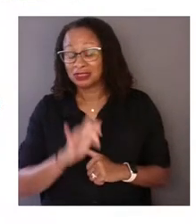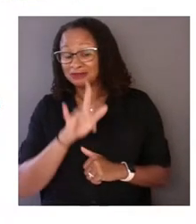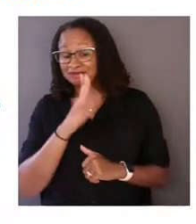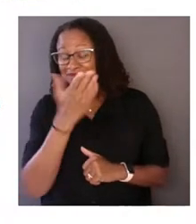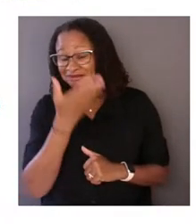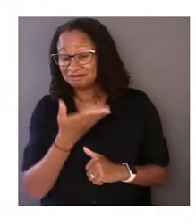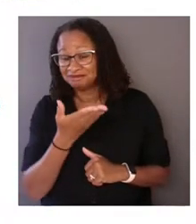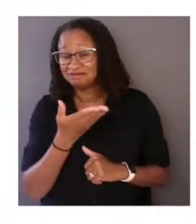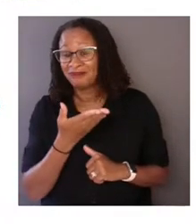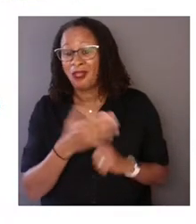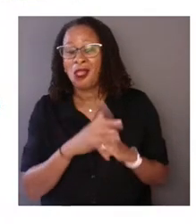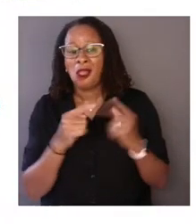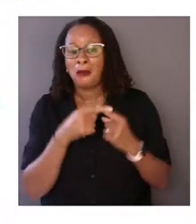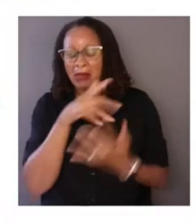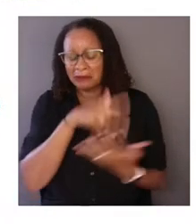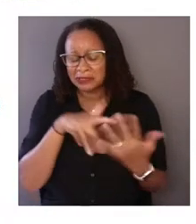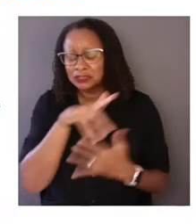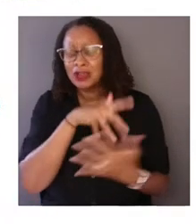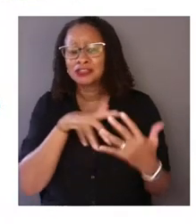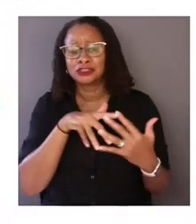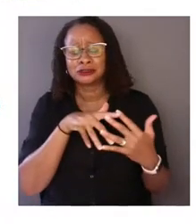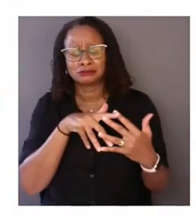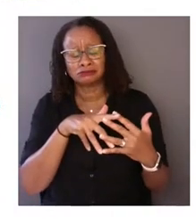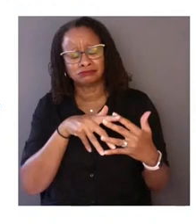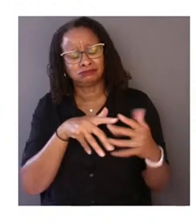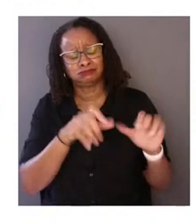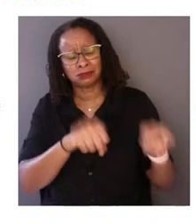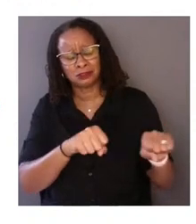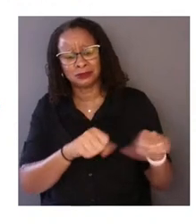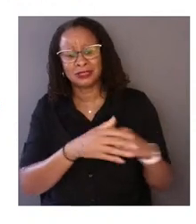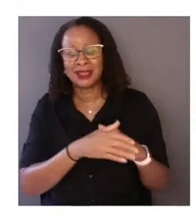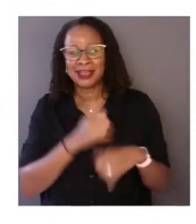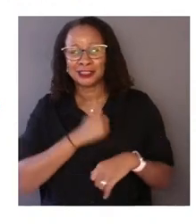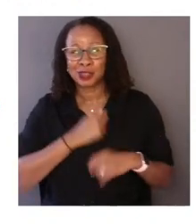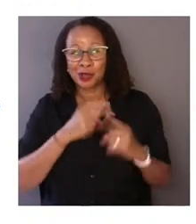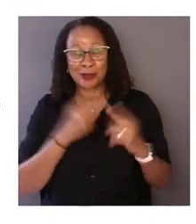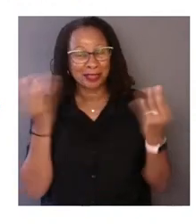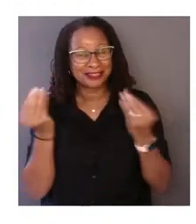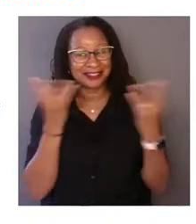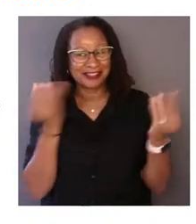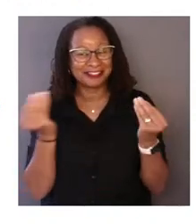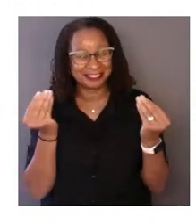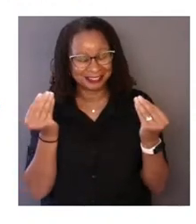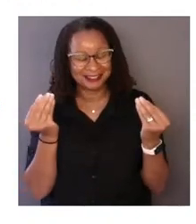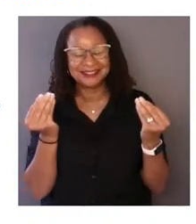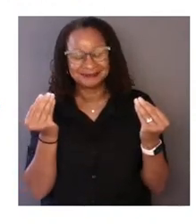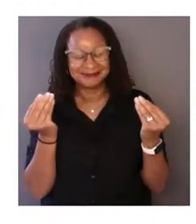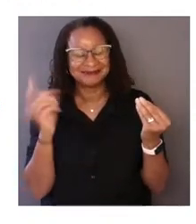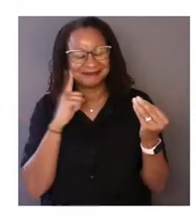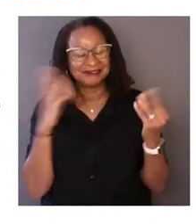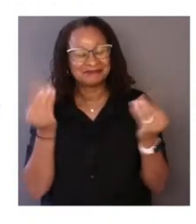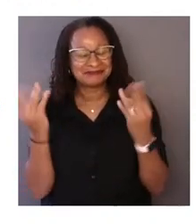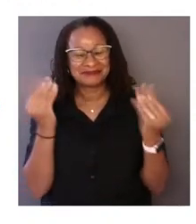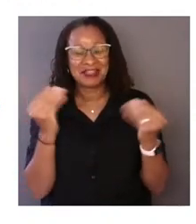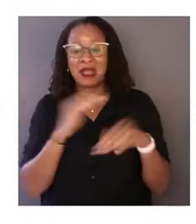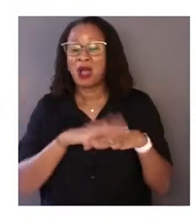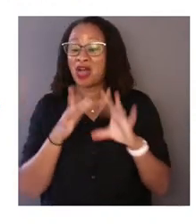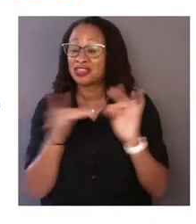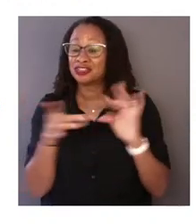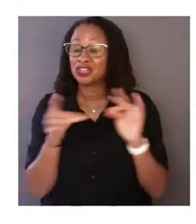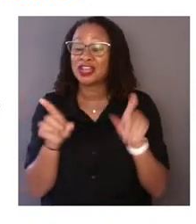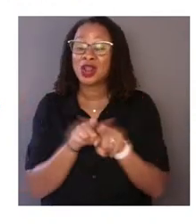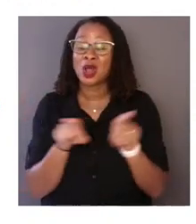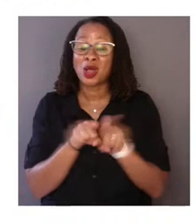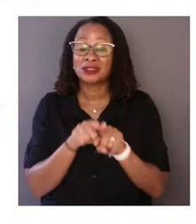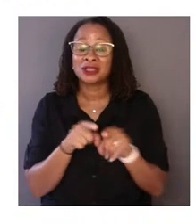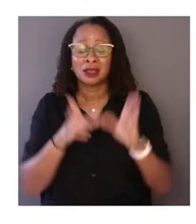as interactive as you can, sorry about the siren, on the chat, and paying attention